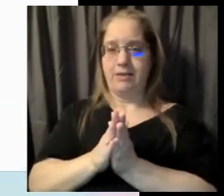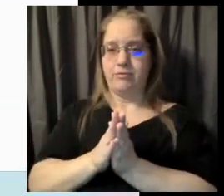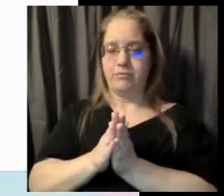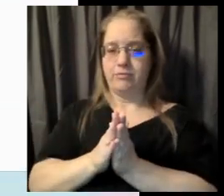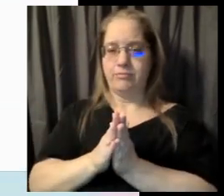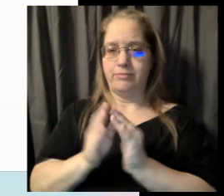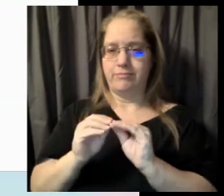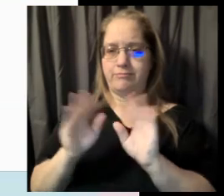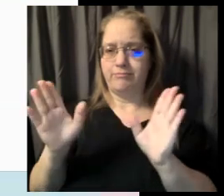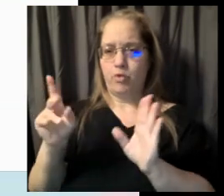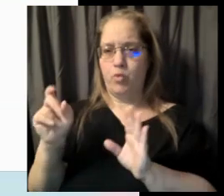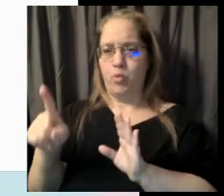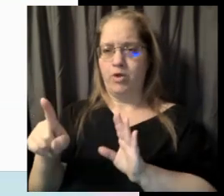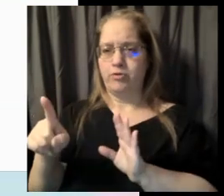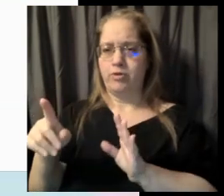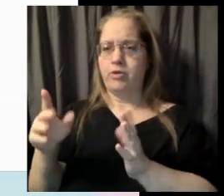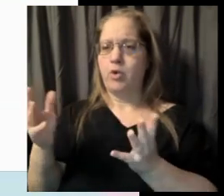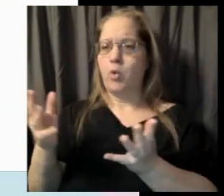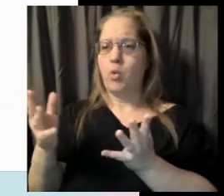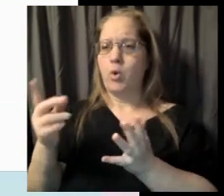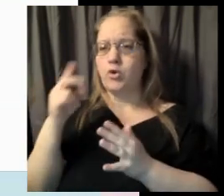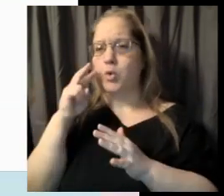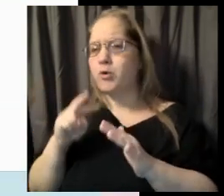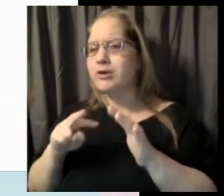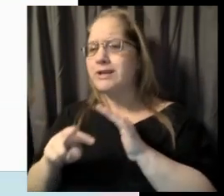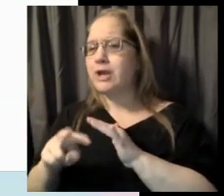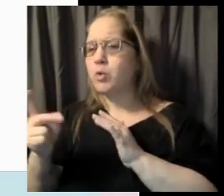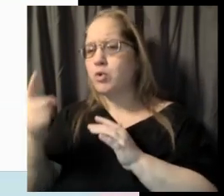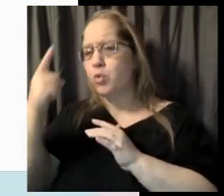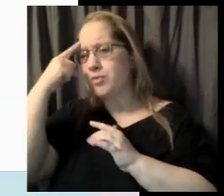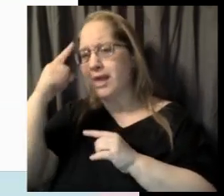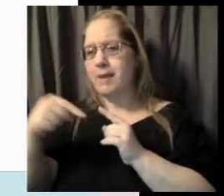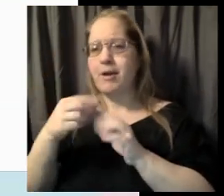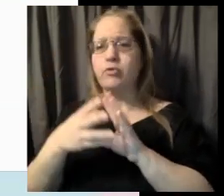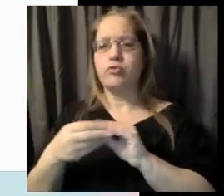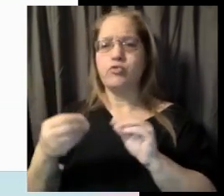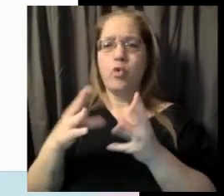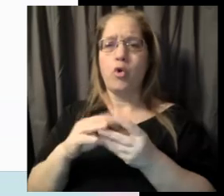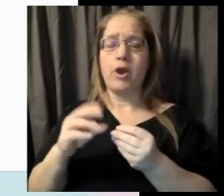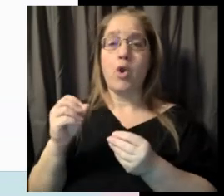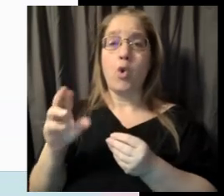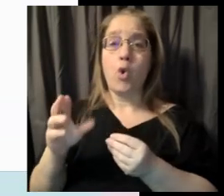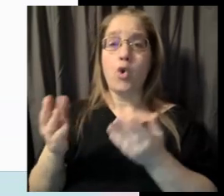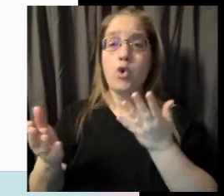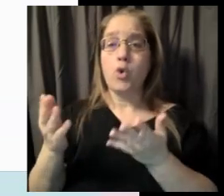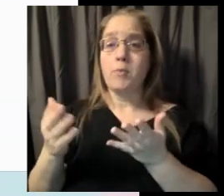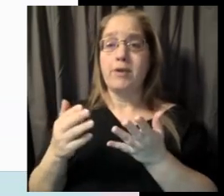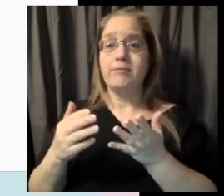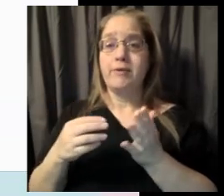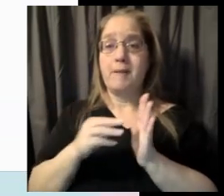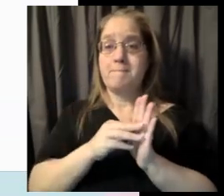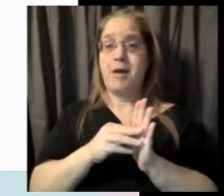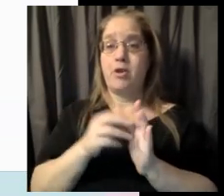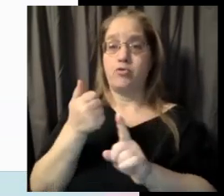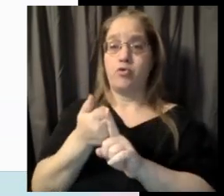questions about what your child is wondering or predicting about the story, or you might even model your own problem-solving